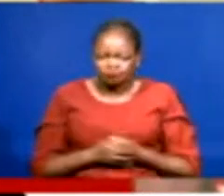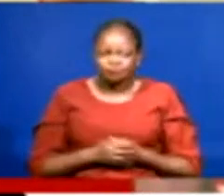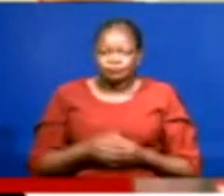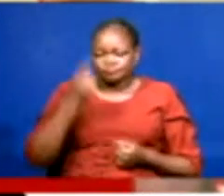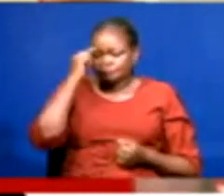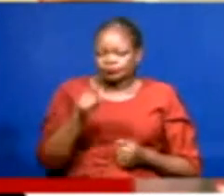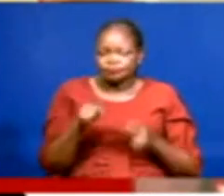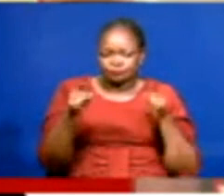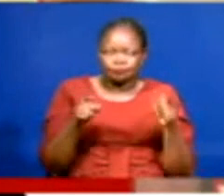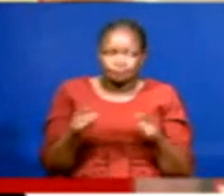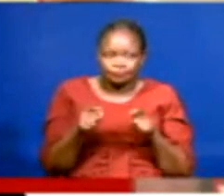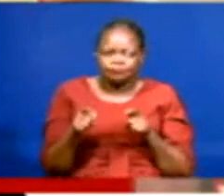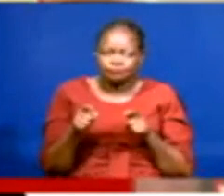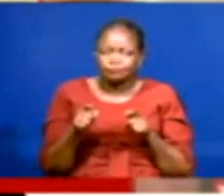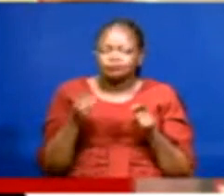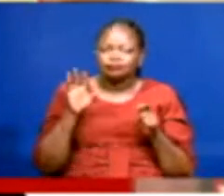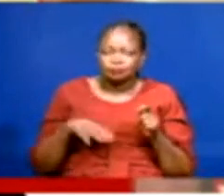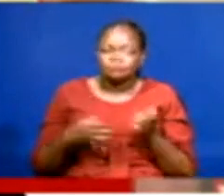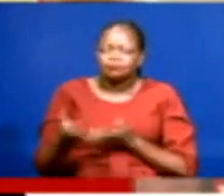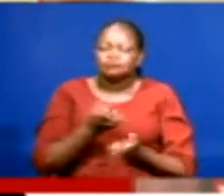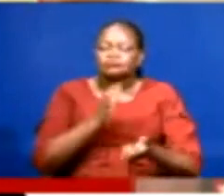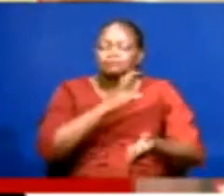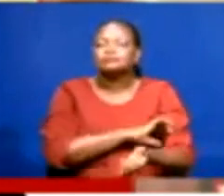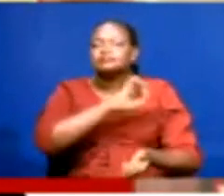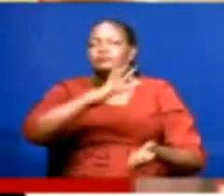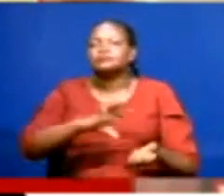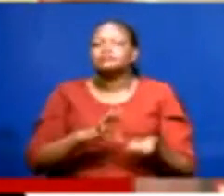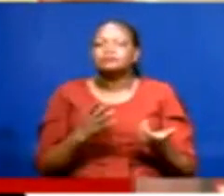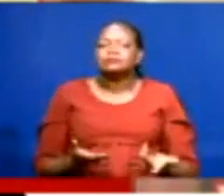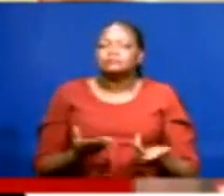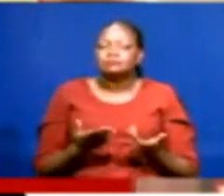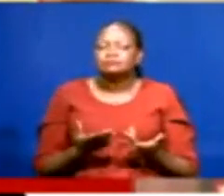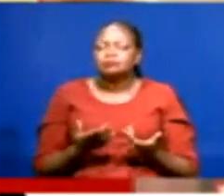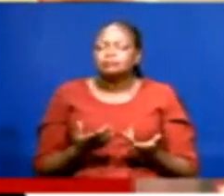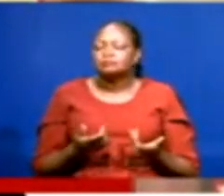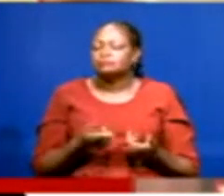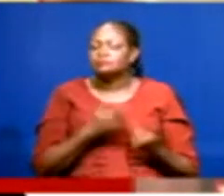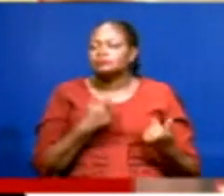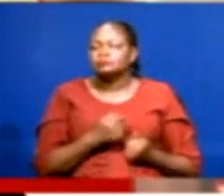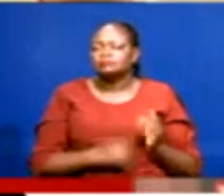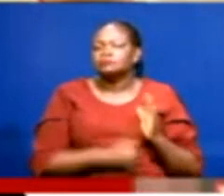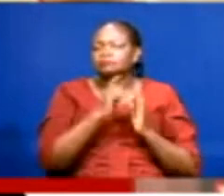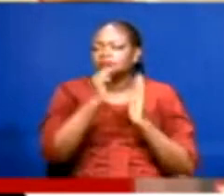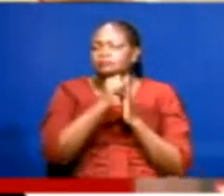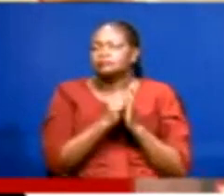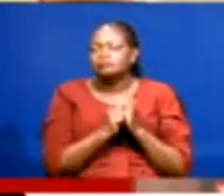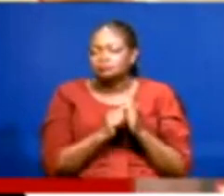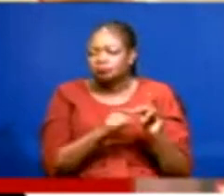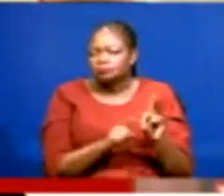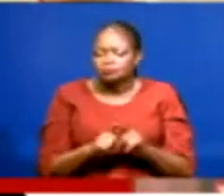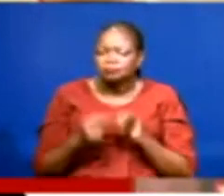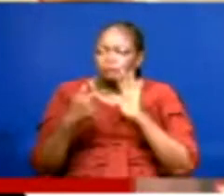this administration, women's economic empowerment is at the heart of our development agenda as